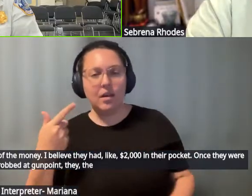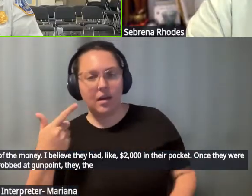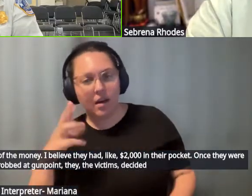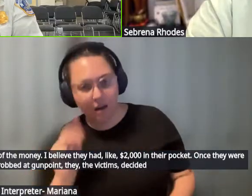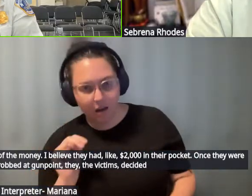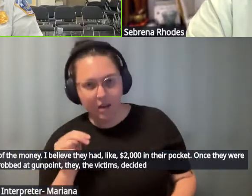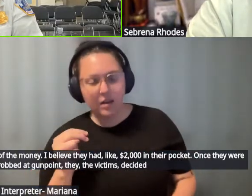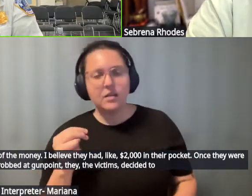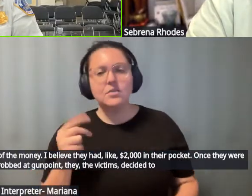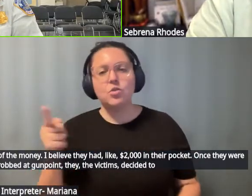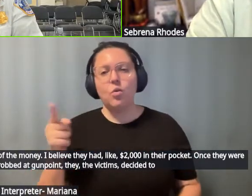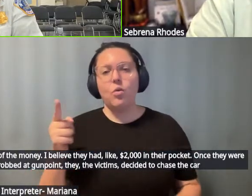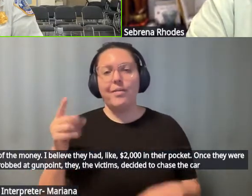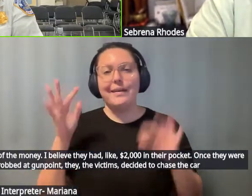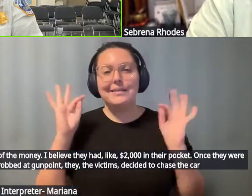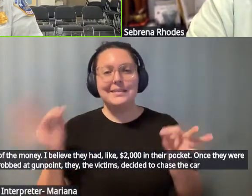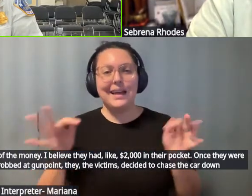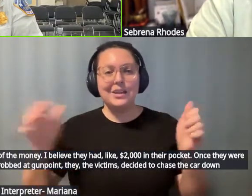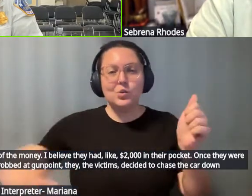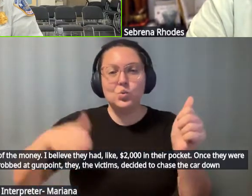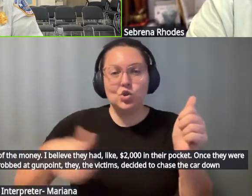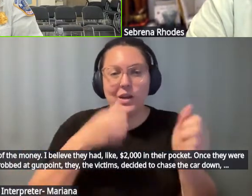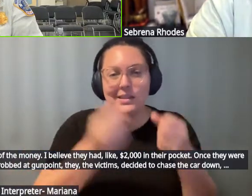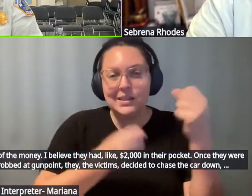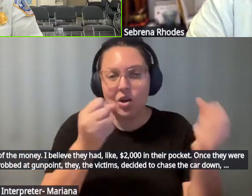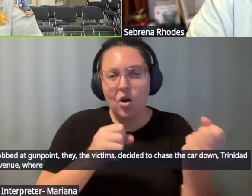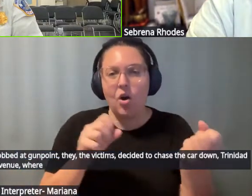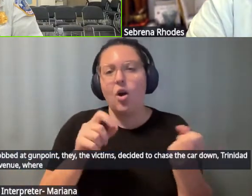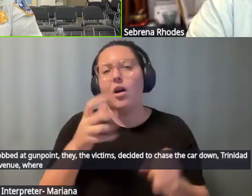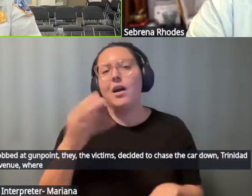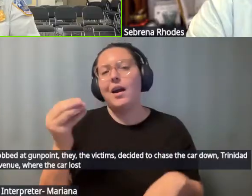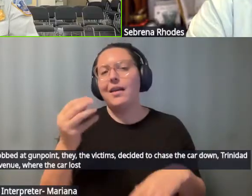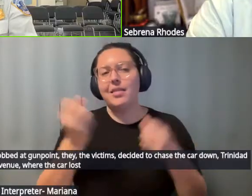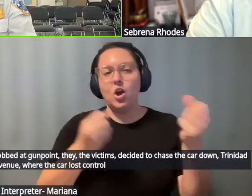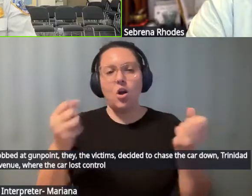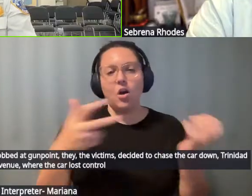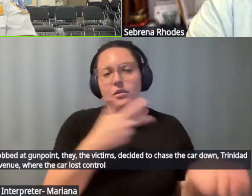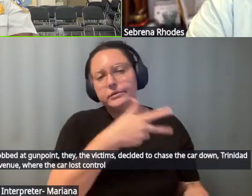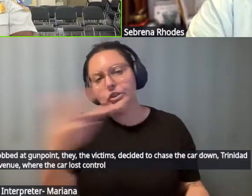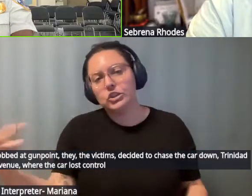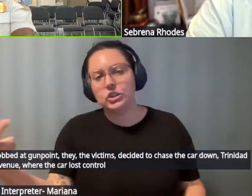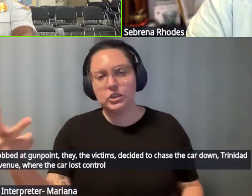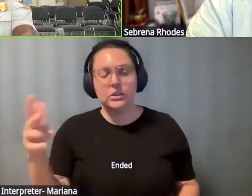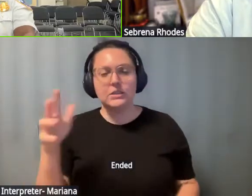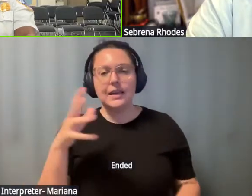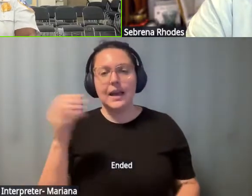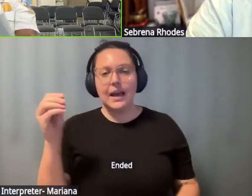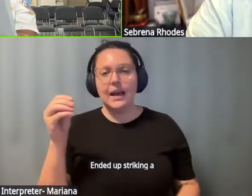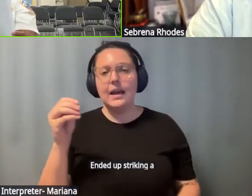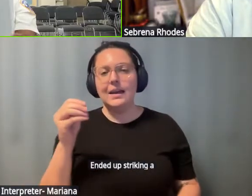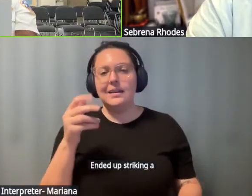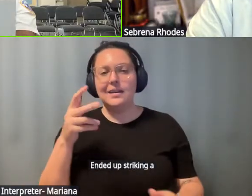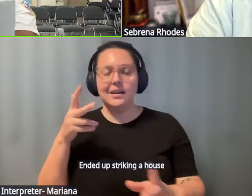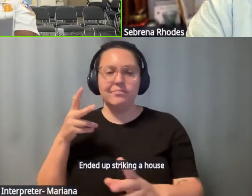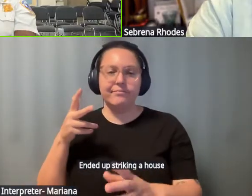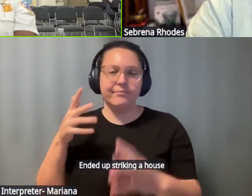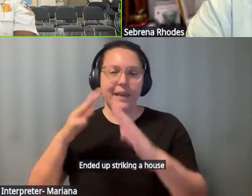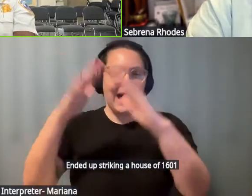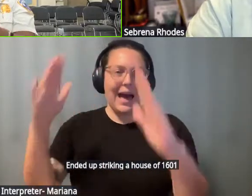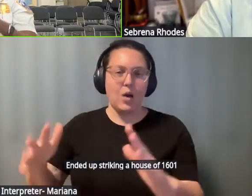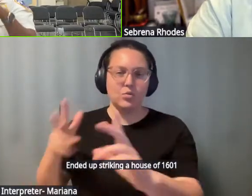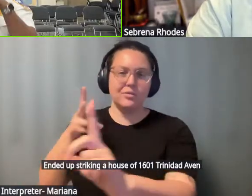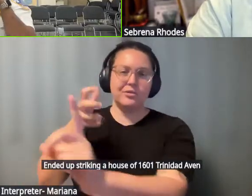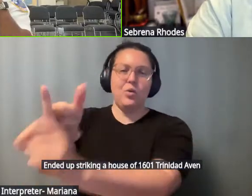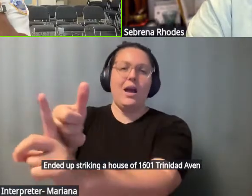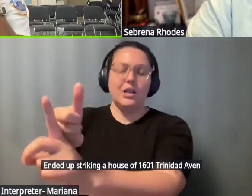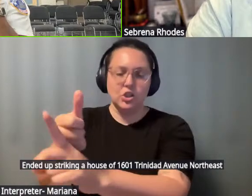to chase the car down Trinidad Avenue, where the car lost control. Ended up striking a house on 1601 Trinidad Avenue